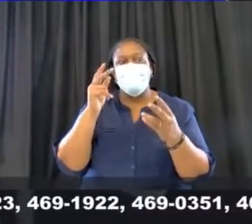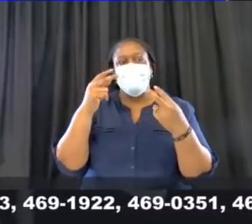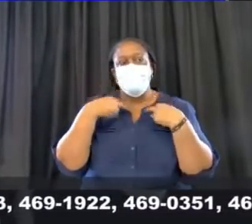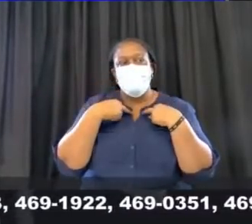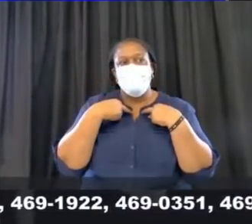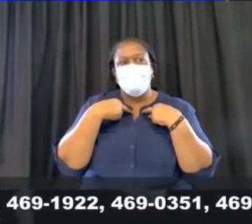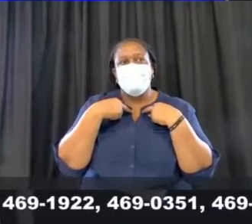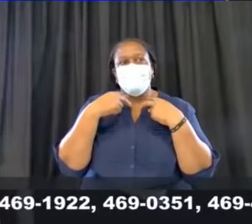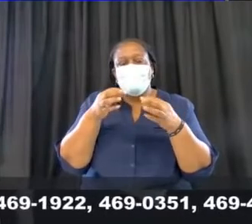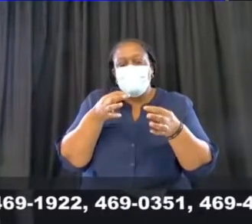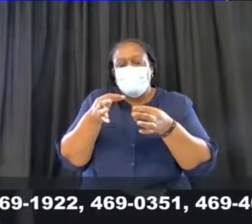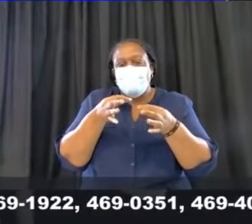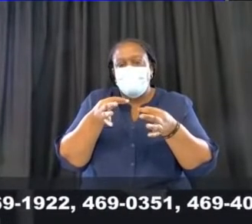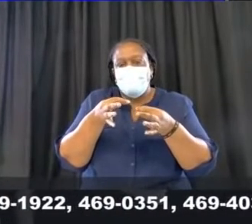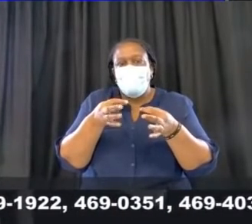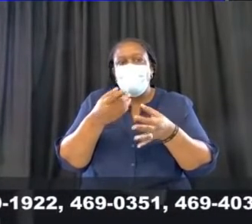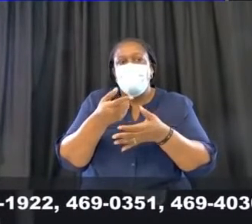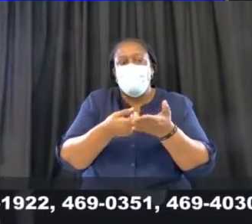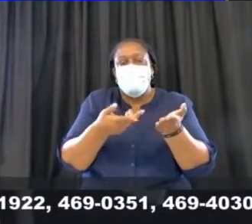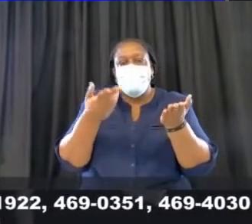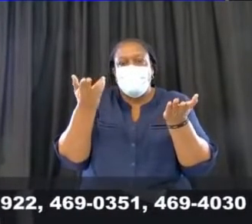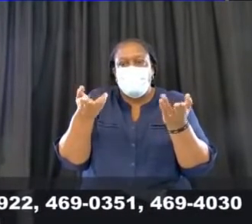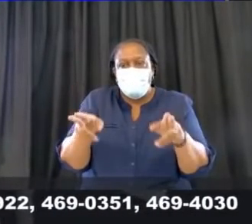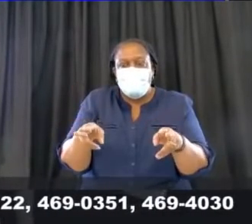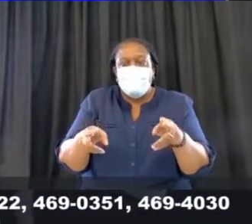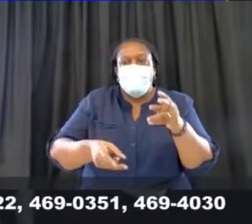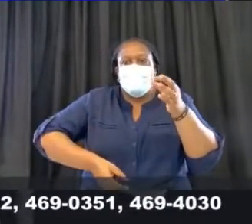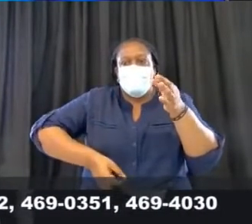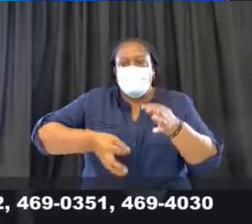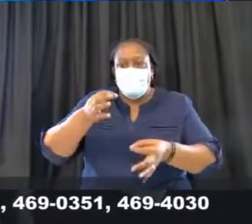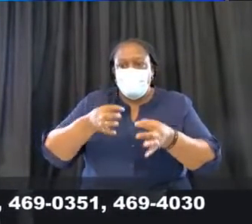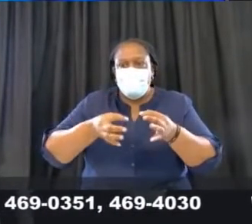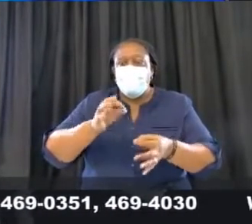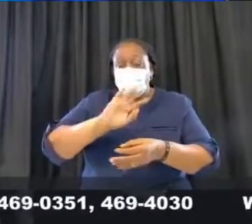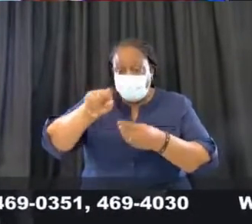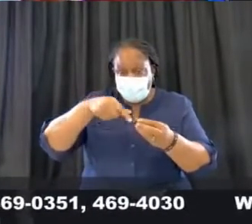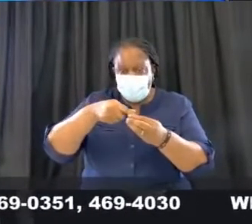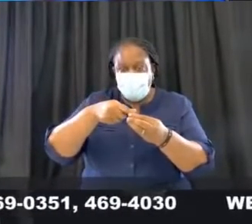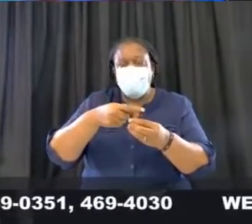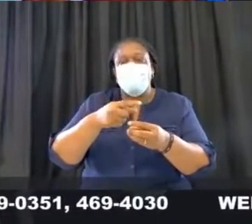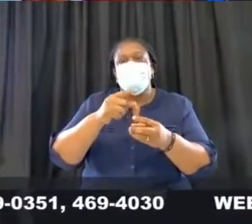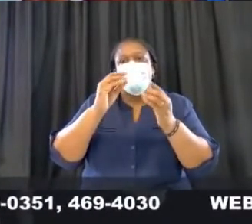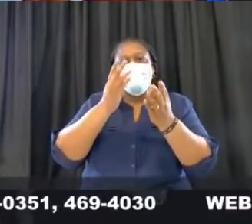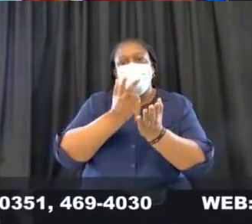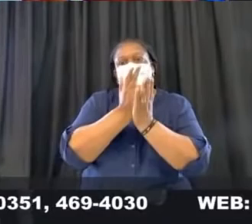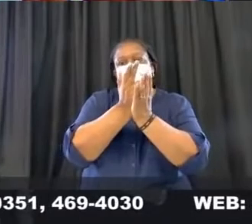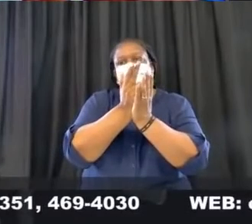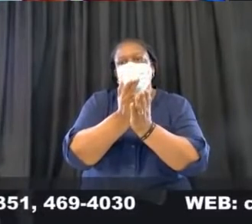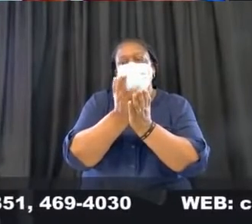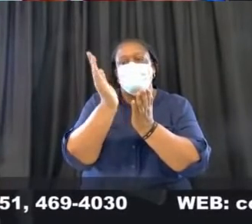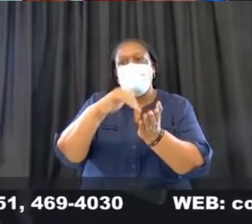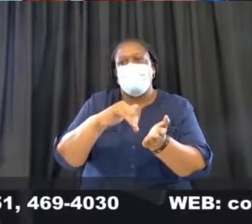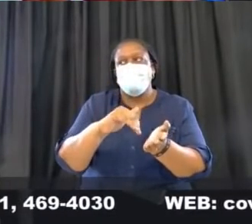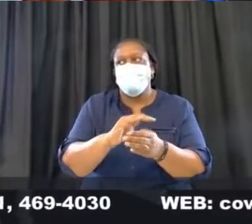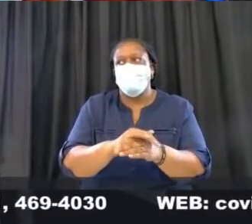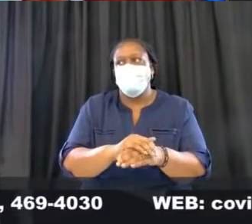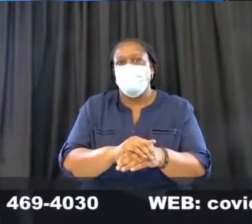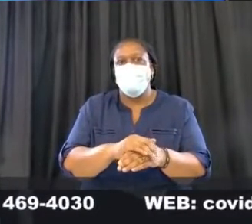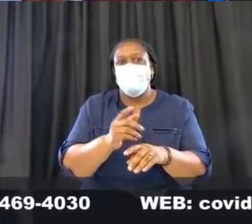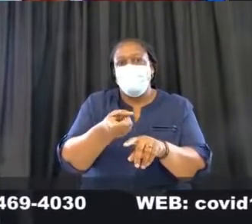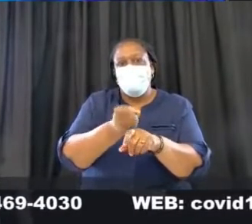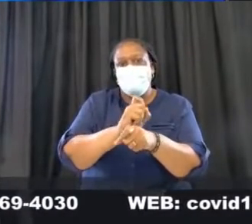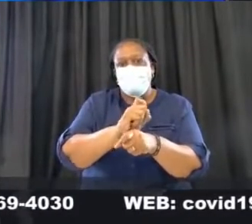St. Kitts Tourism Authority, that the Celebrity Equinox cruise ship will be arriving in St. Kitts on the 14th